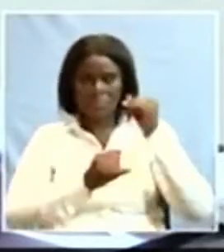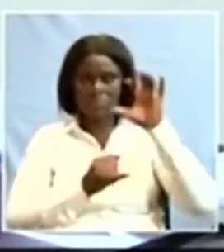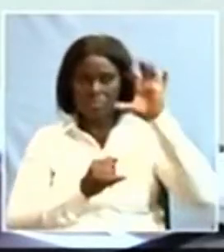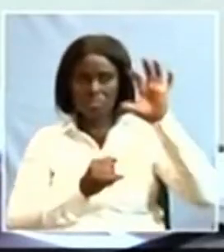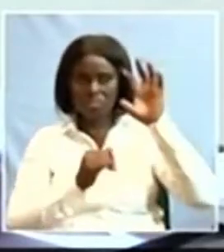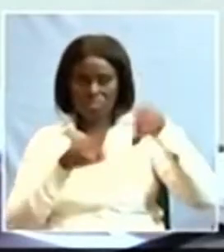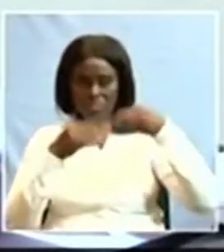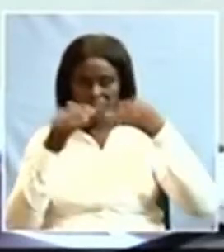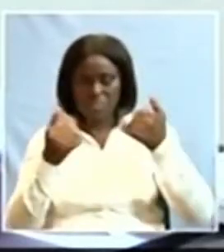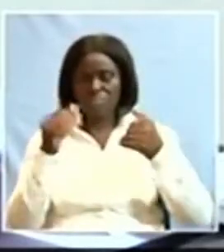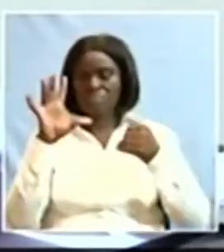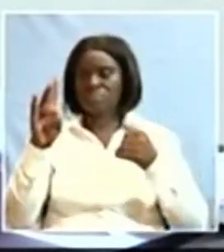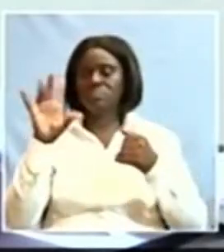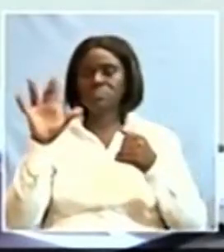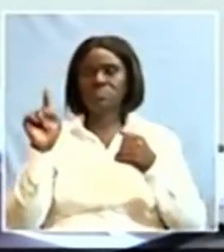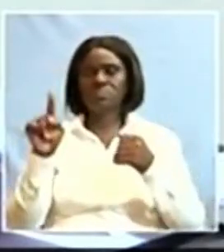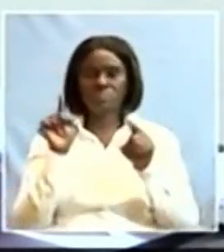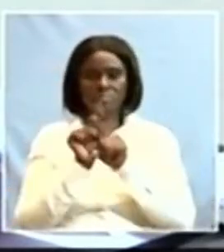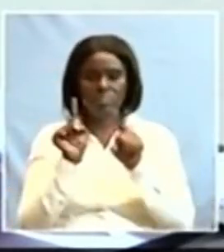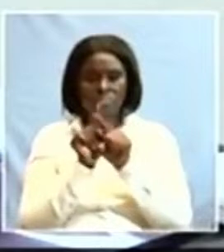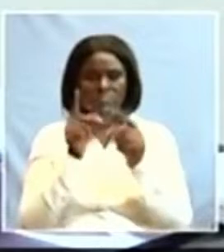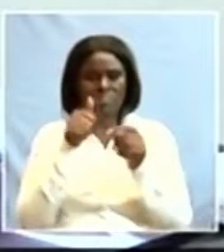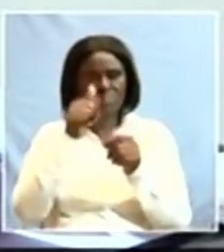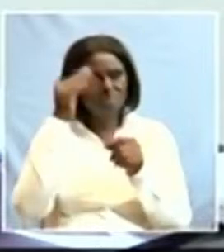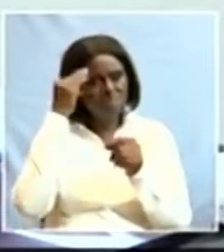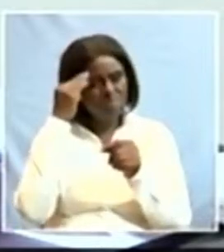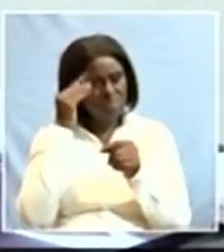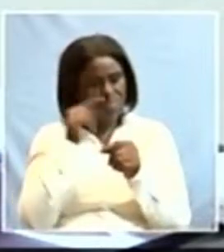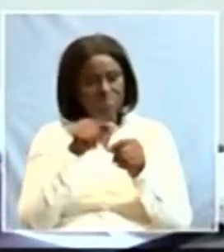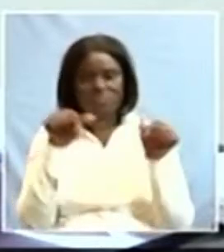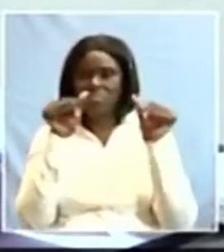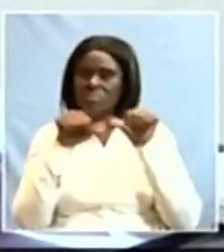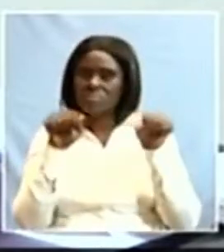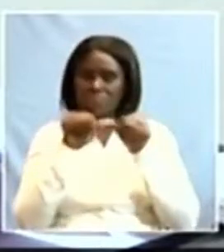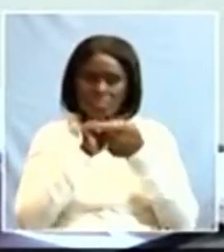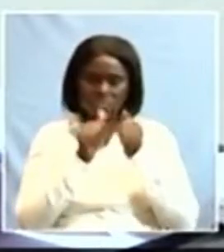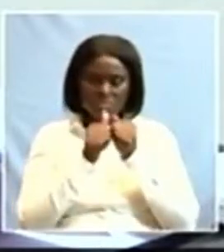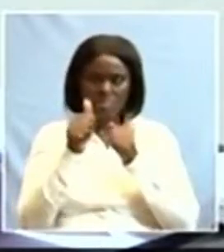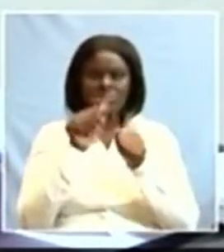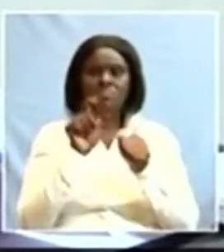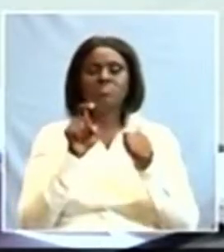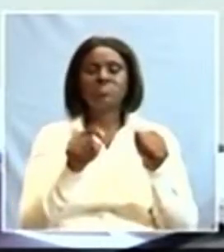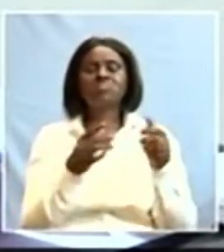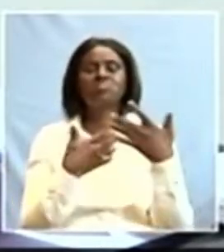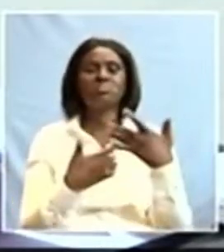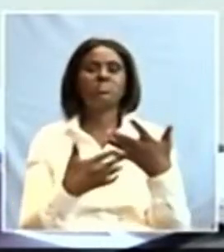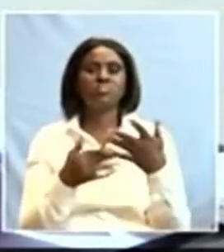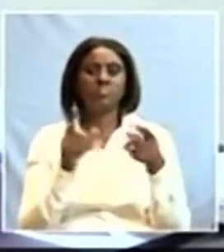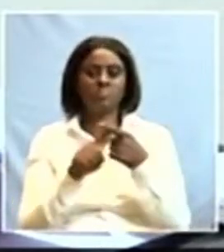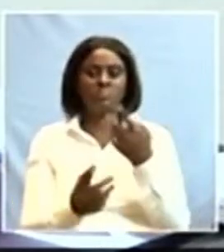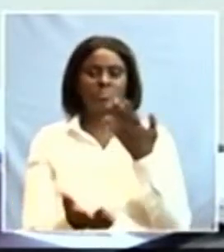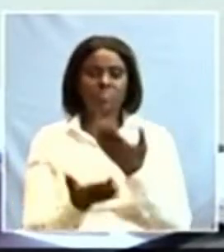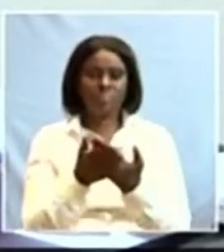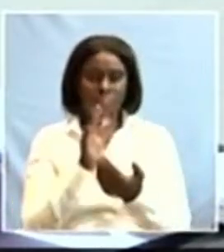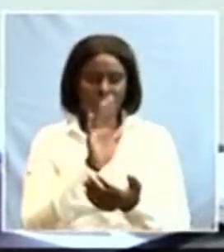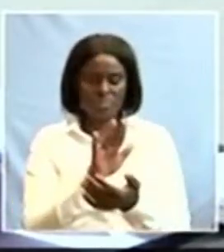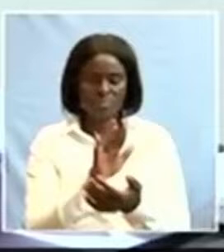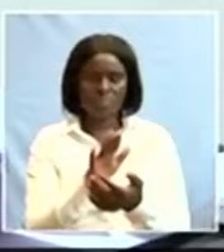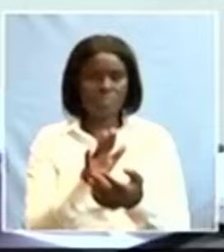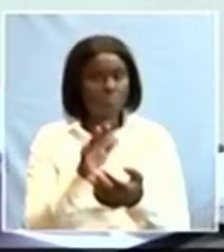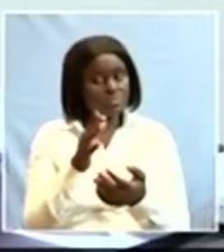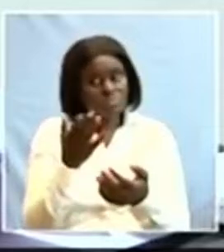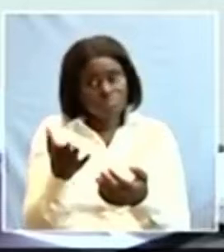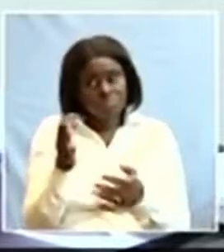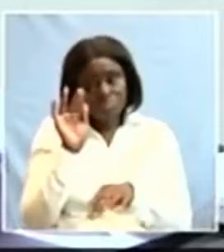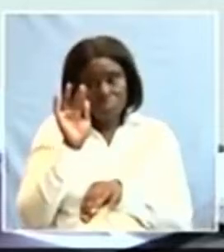offering 75. So you know that that's an audit query. You need documentation to attach there. So what was